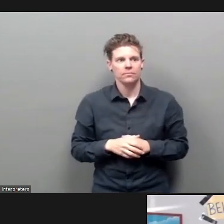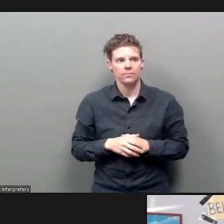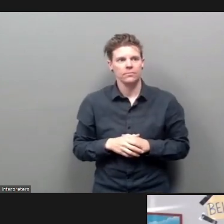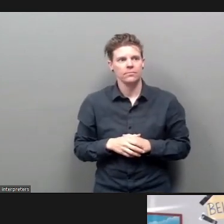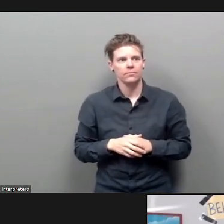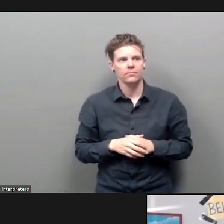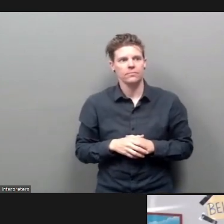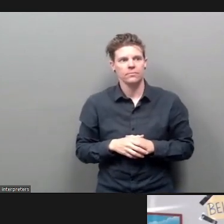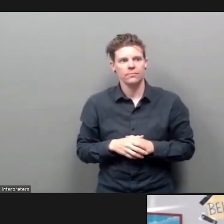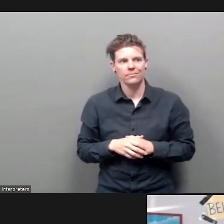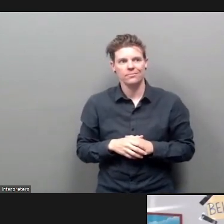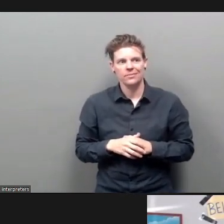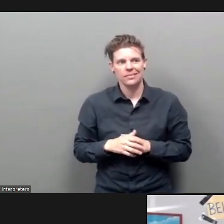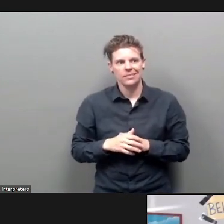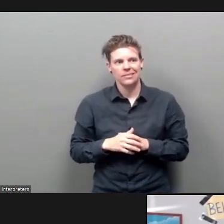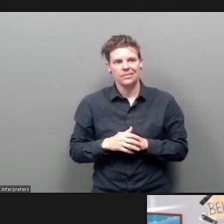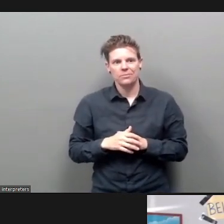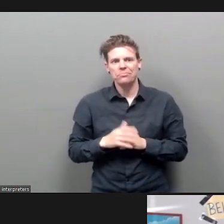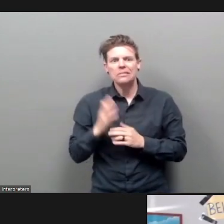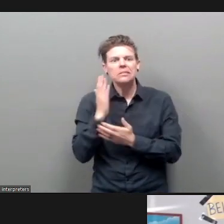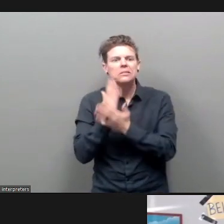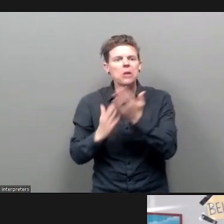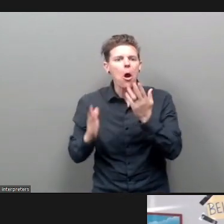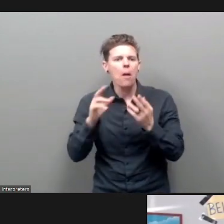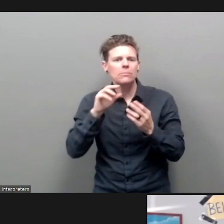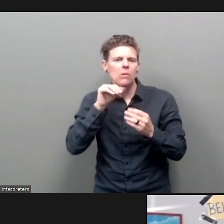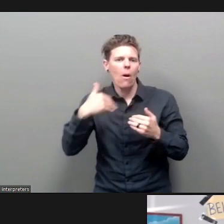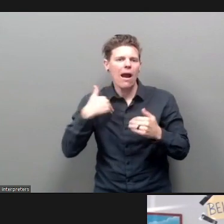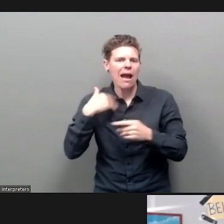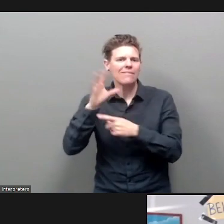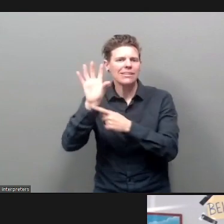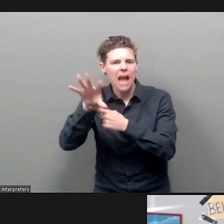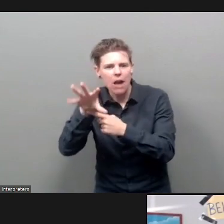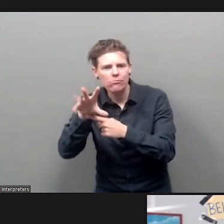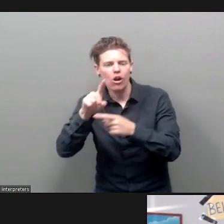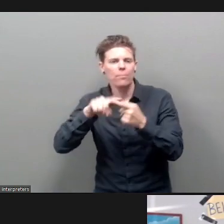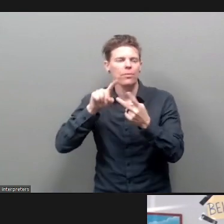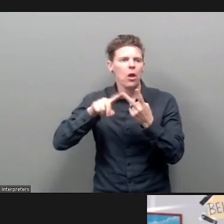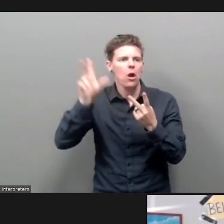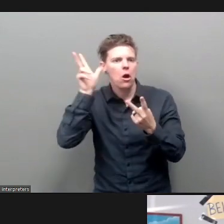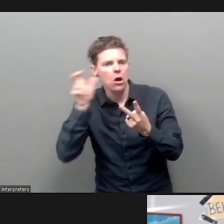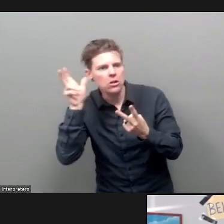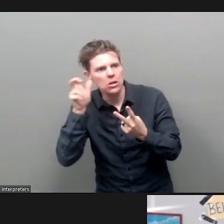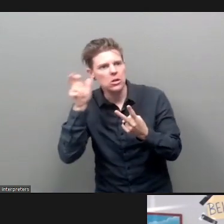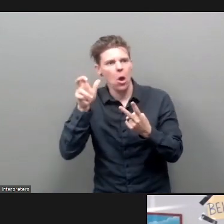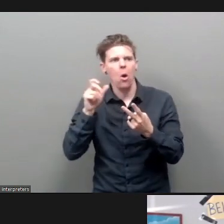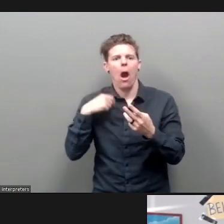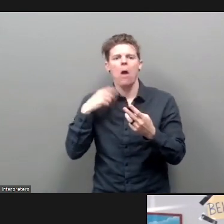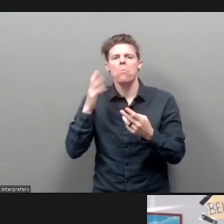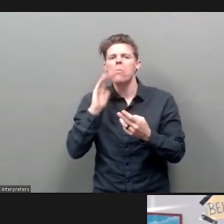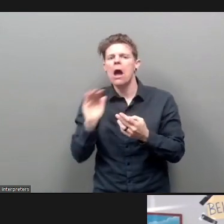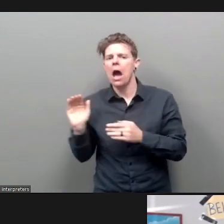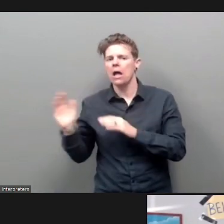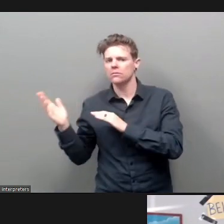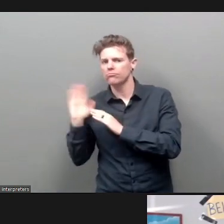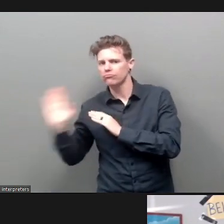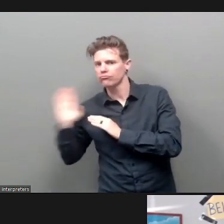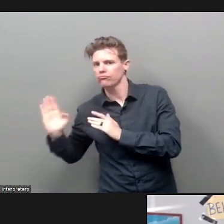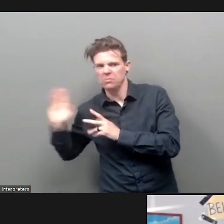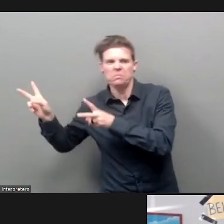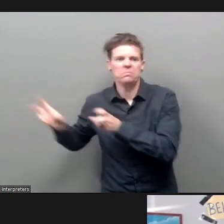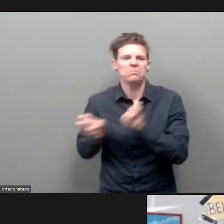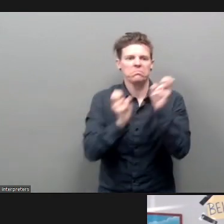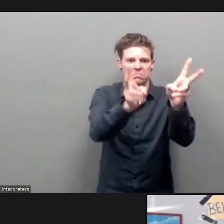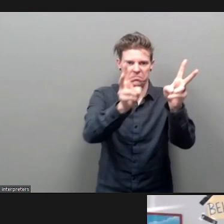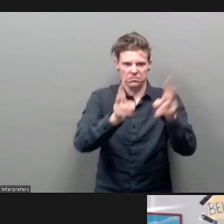other challenges, and so I'm going to ask some questions for them. And then one other note from one of our staff,